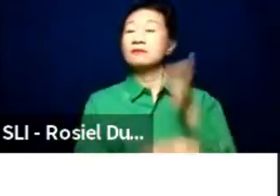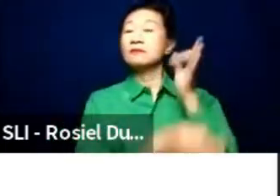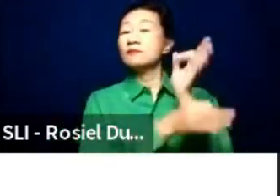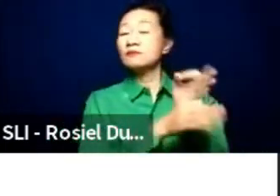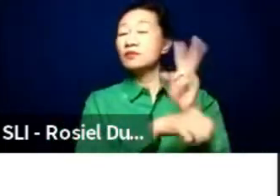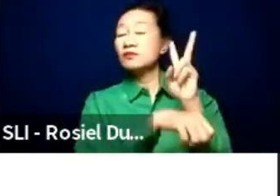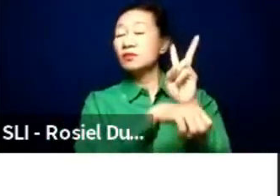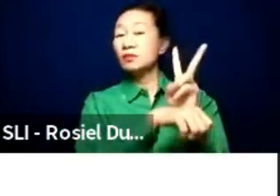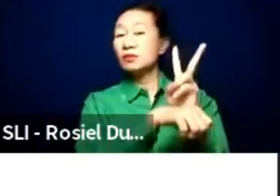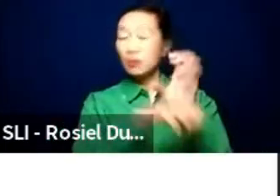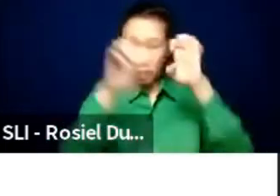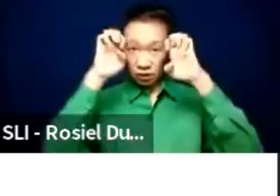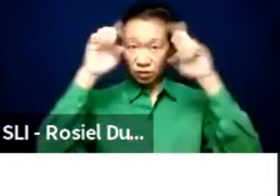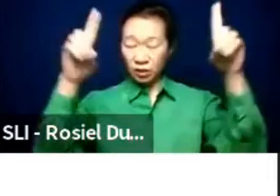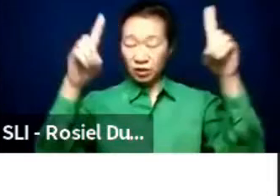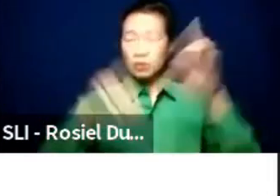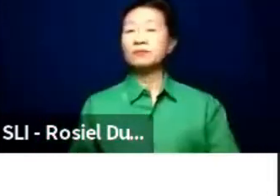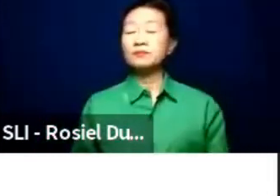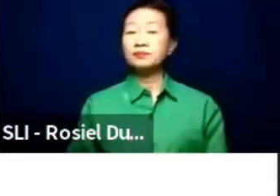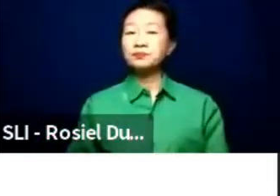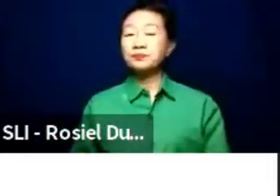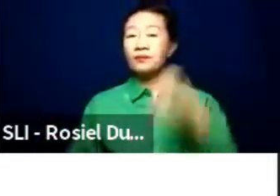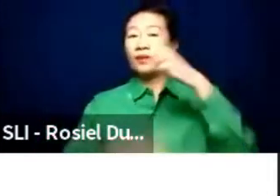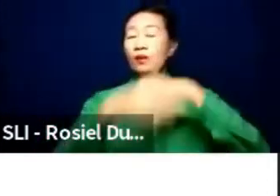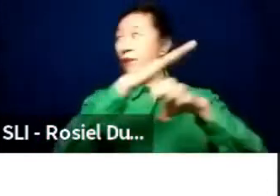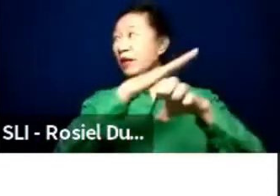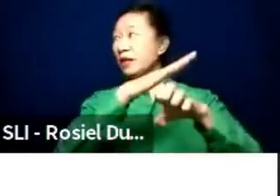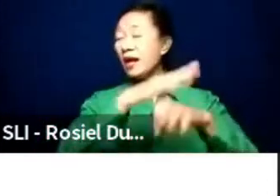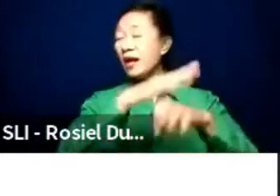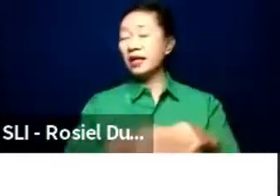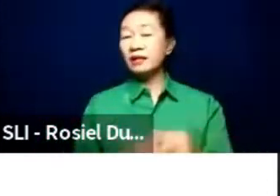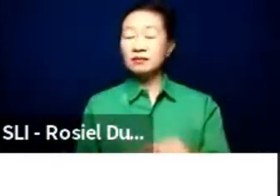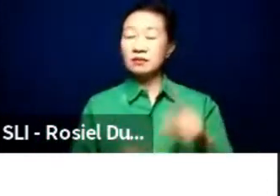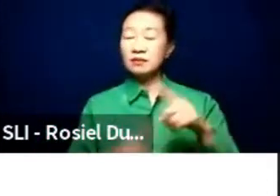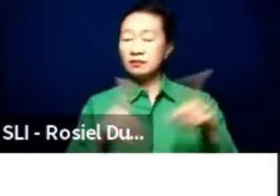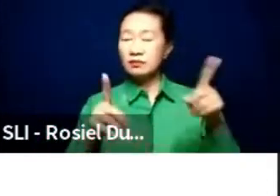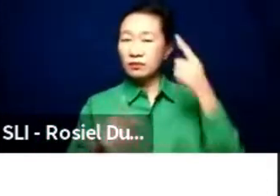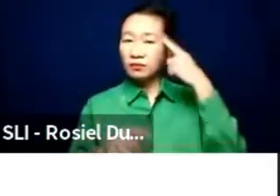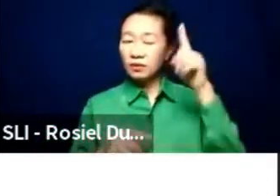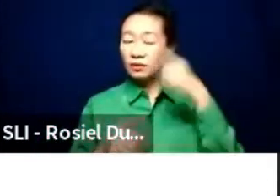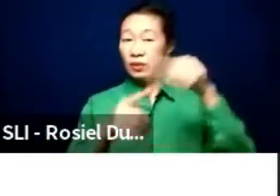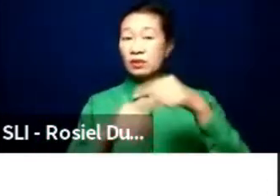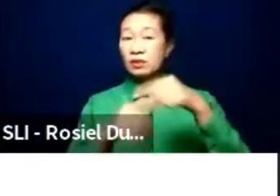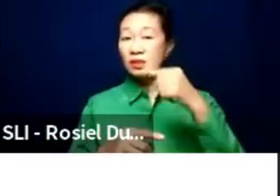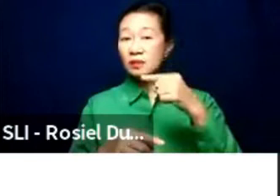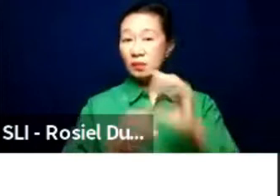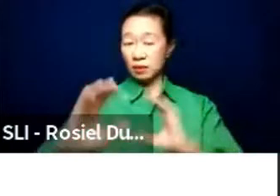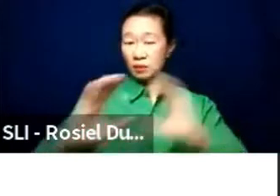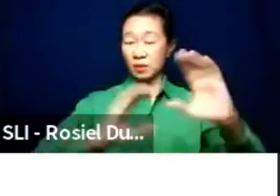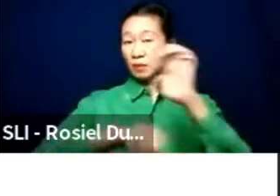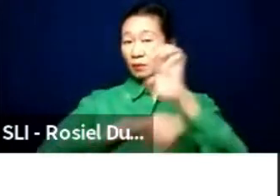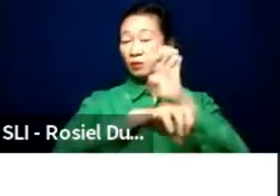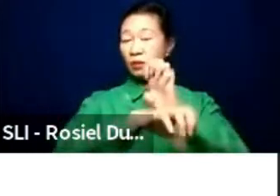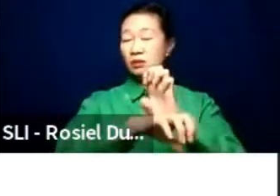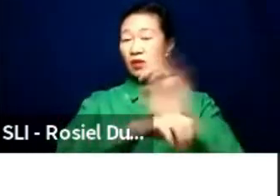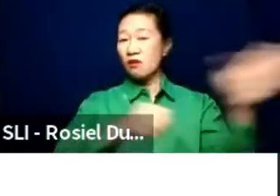vocational education degree and enter competitive employment. And when we say competitive employment, this is a